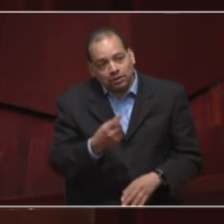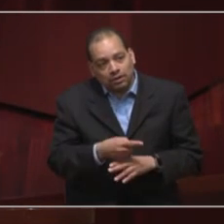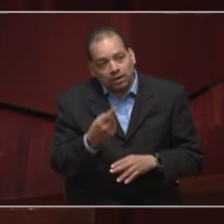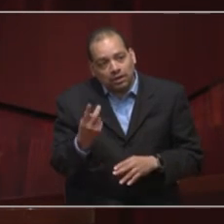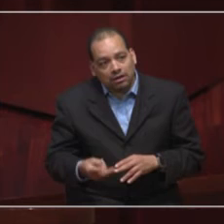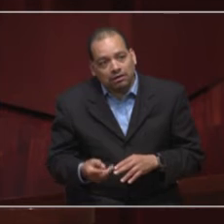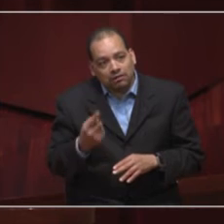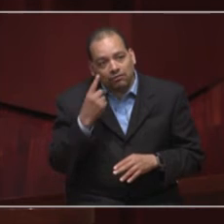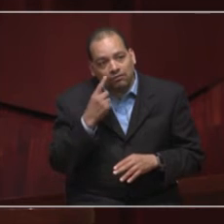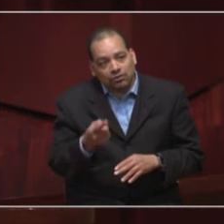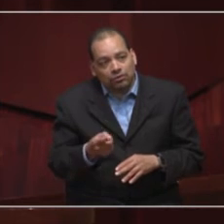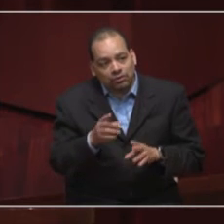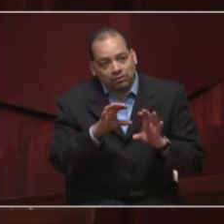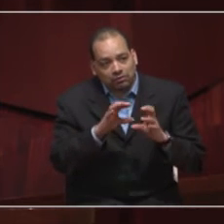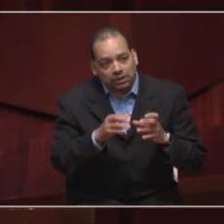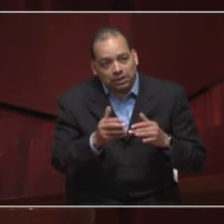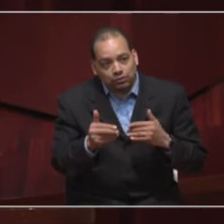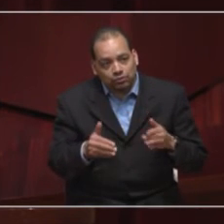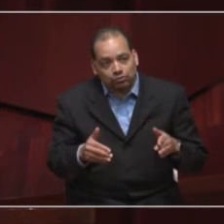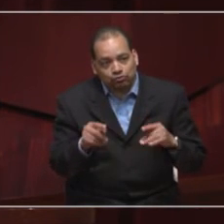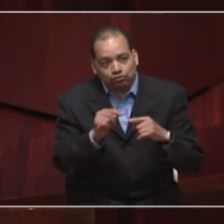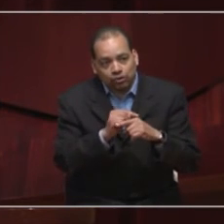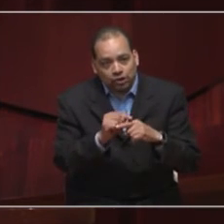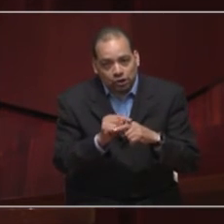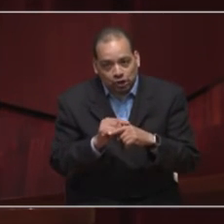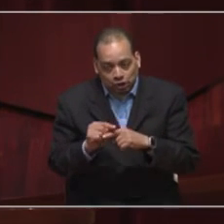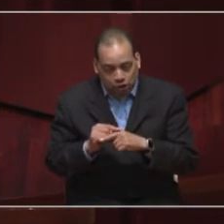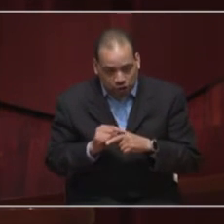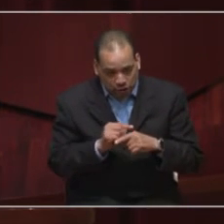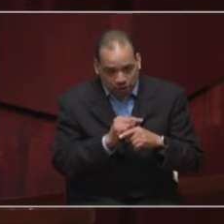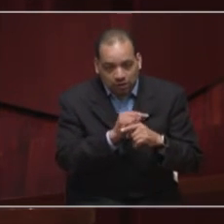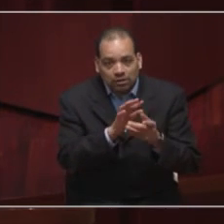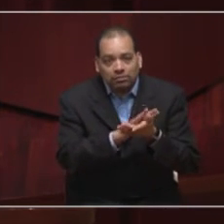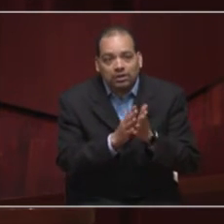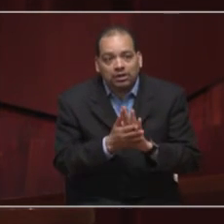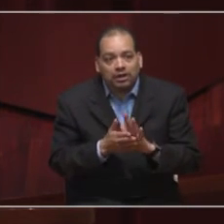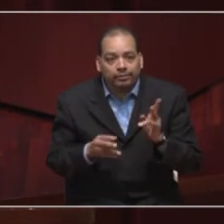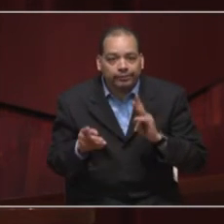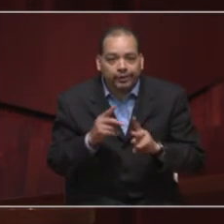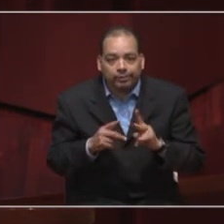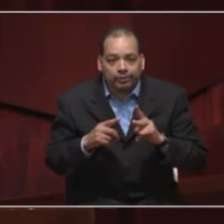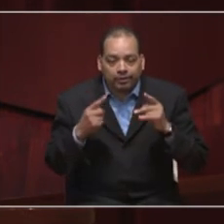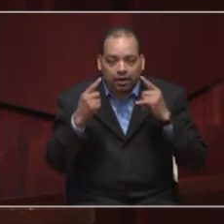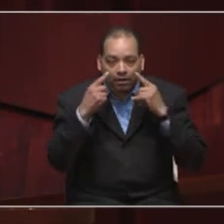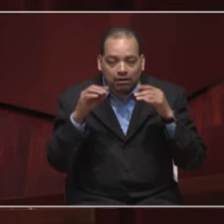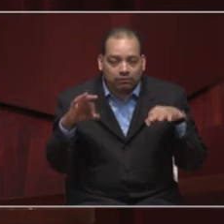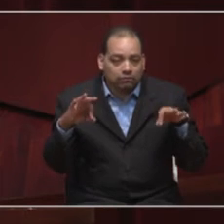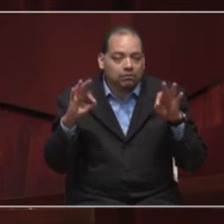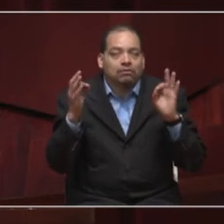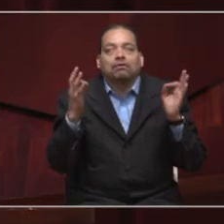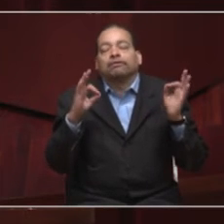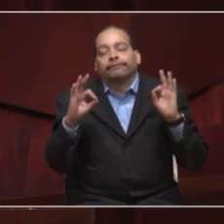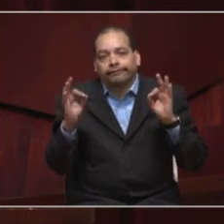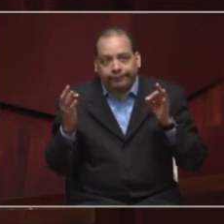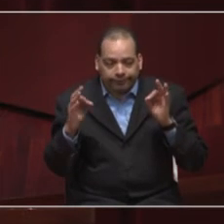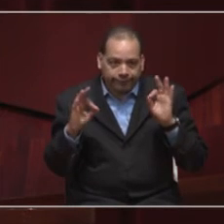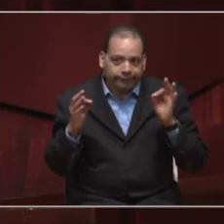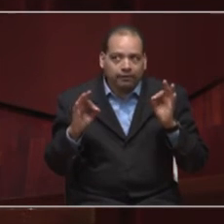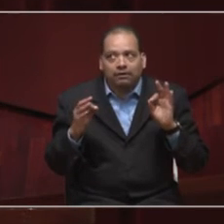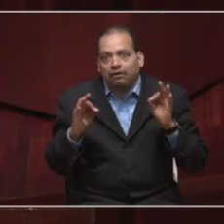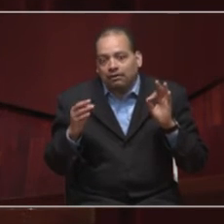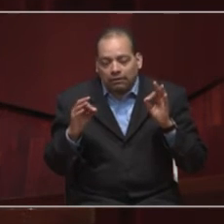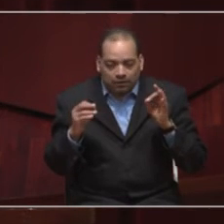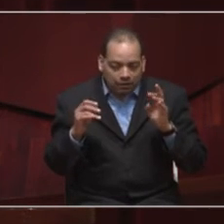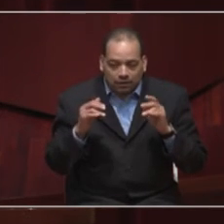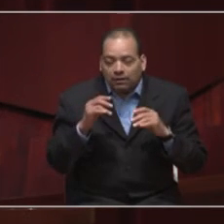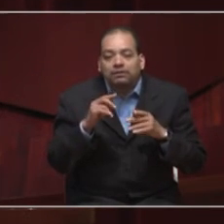intensive classroom training, which ultimately led to eyes rolling in the back of their heads, et cetera, and we decided that we needed